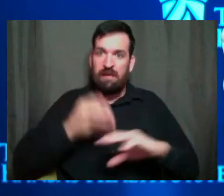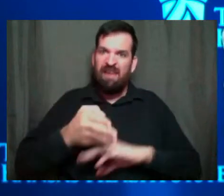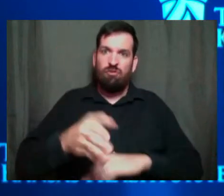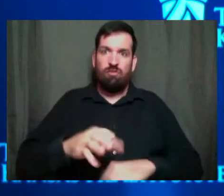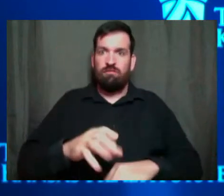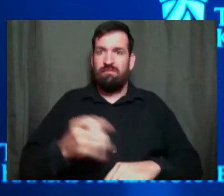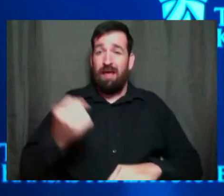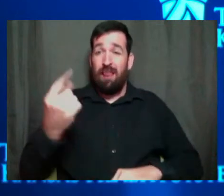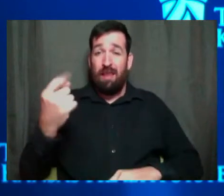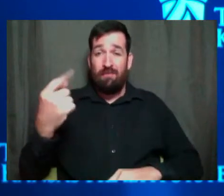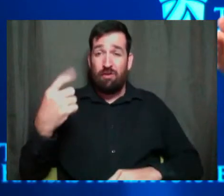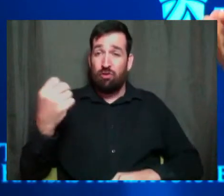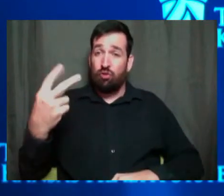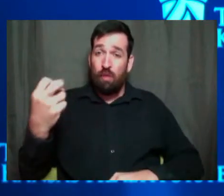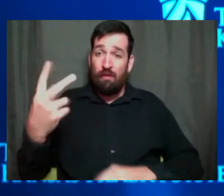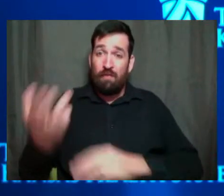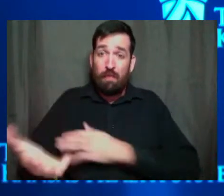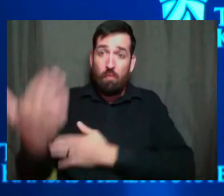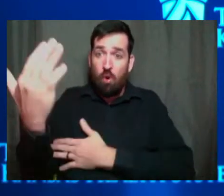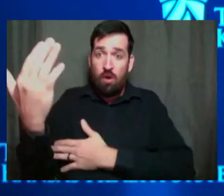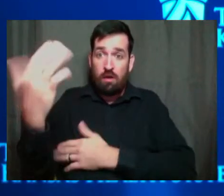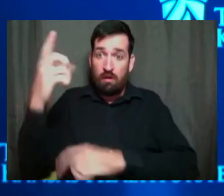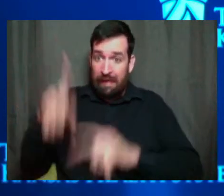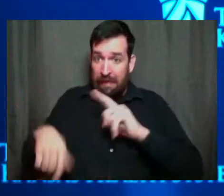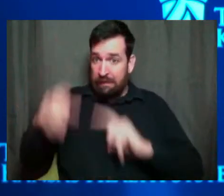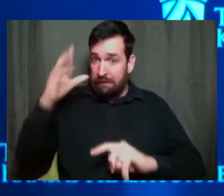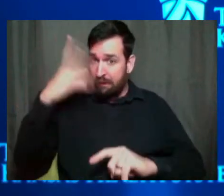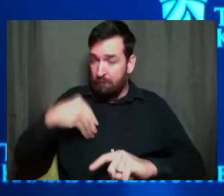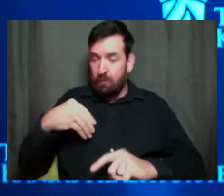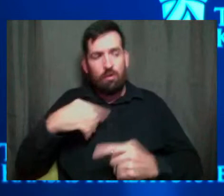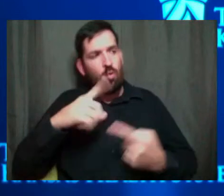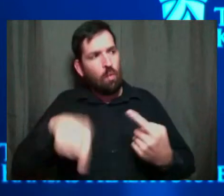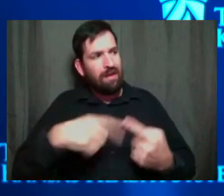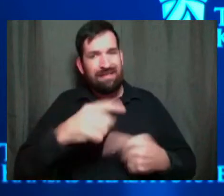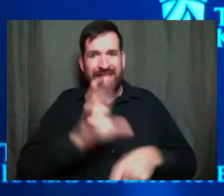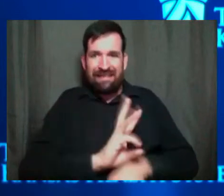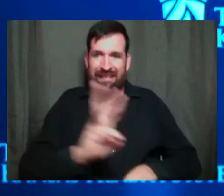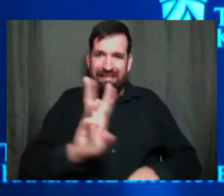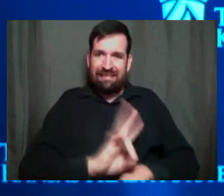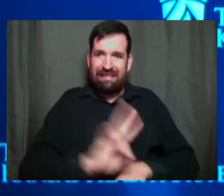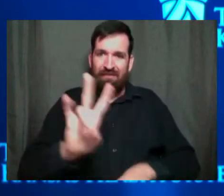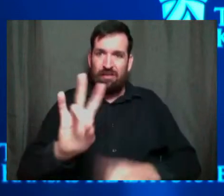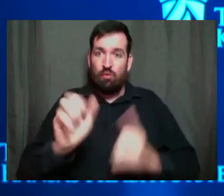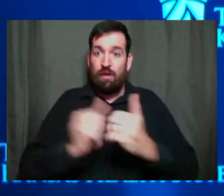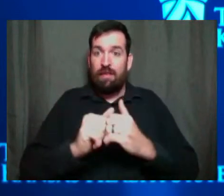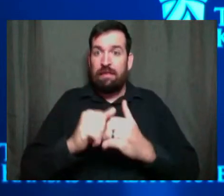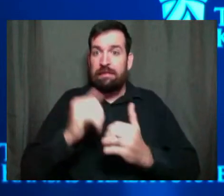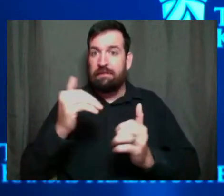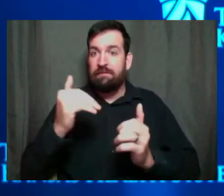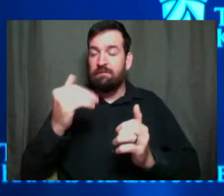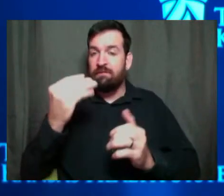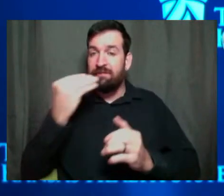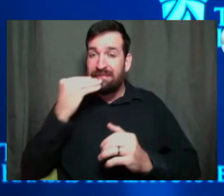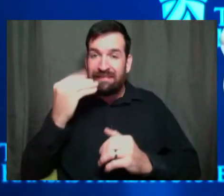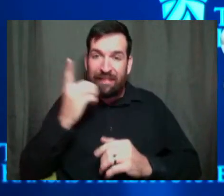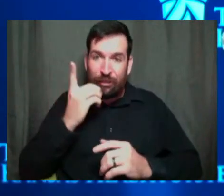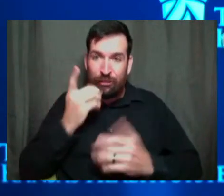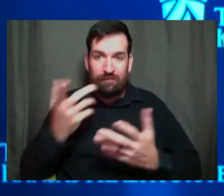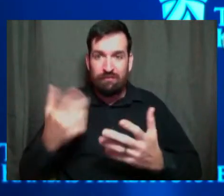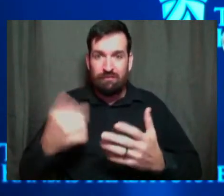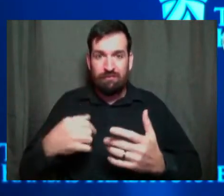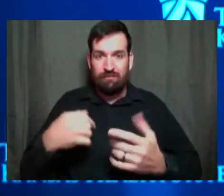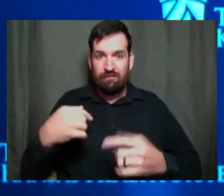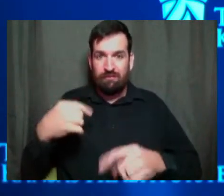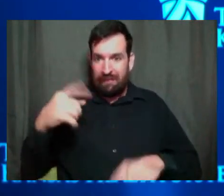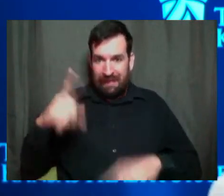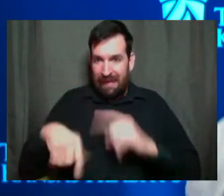the morning. The folks are, I can't go to sleep. Well, when's your last caffeine? 6 or 7 o'clock. I had some with dinner. I'm like, well, you see, I can't help you get to sleep until you